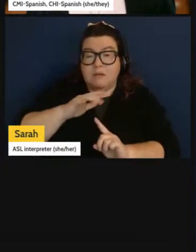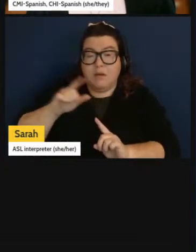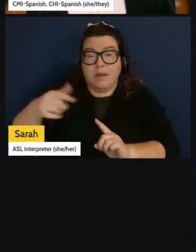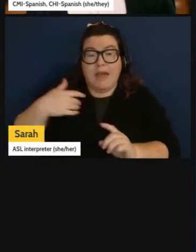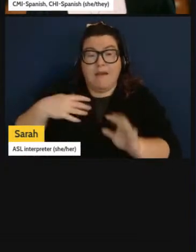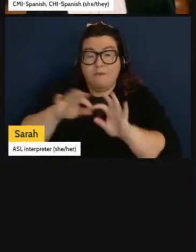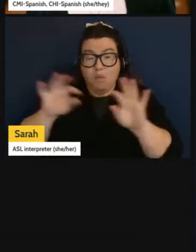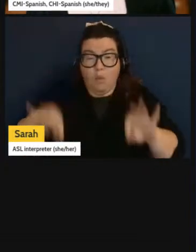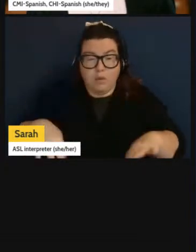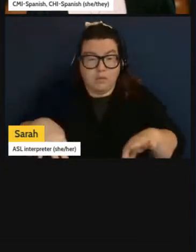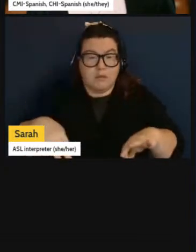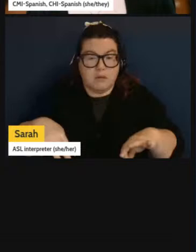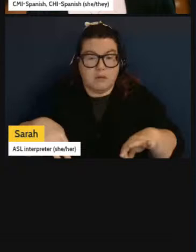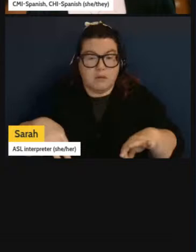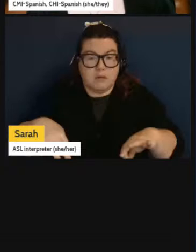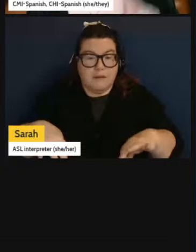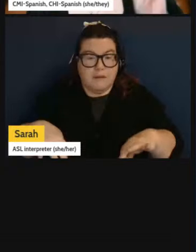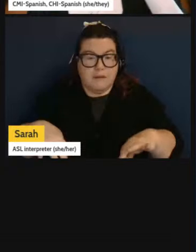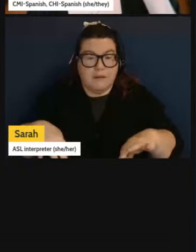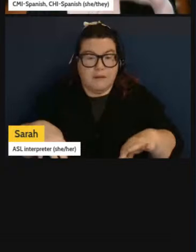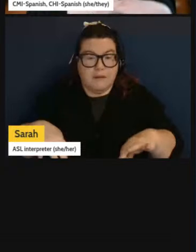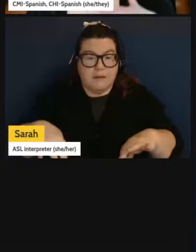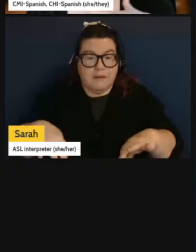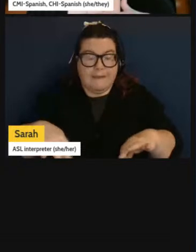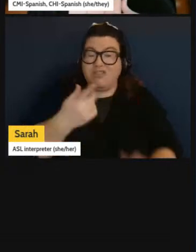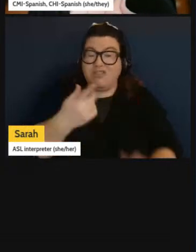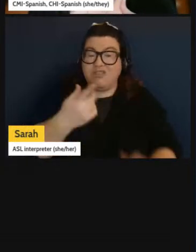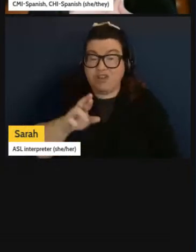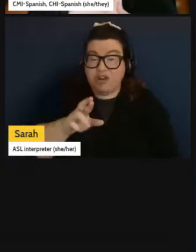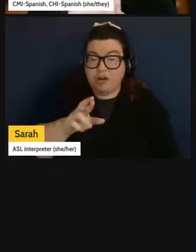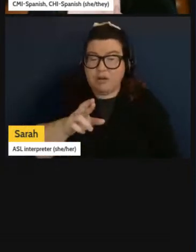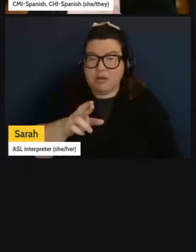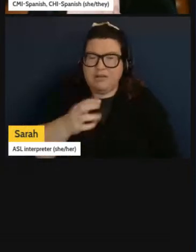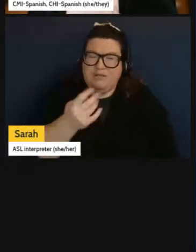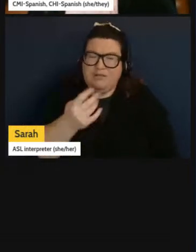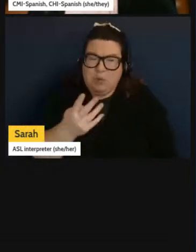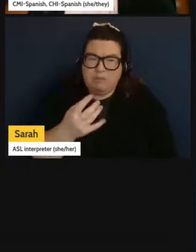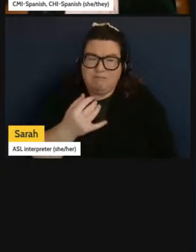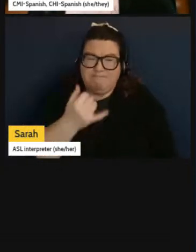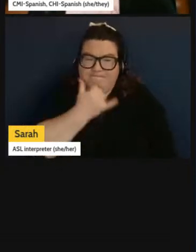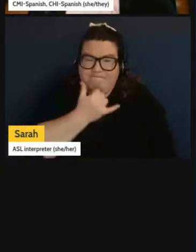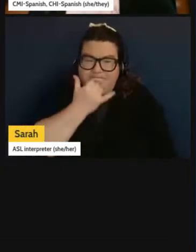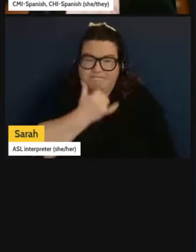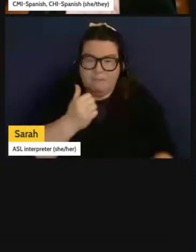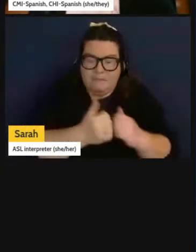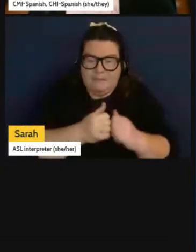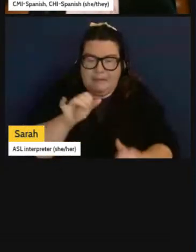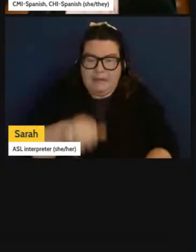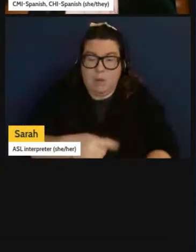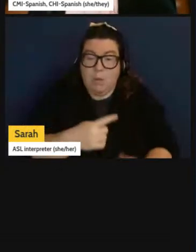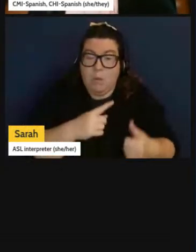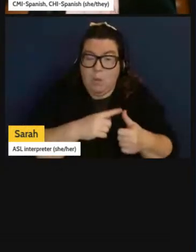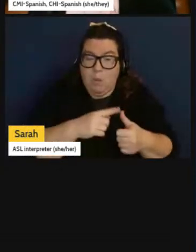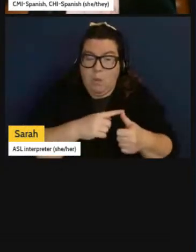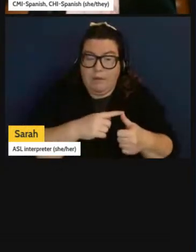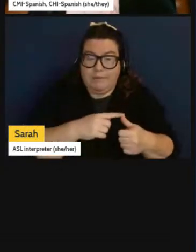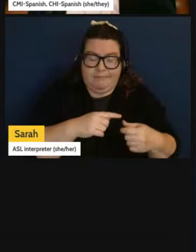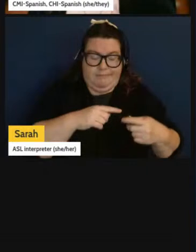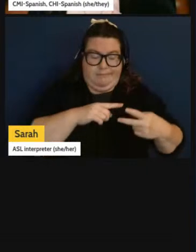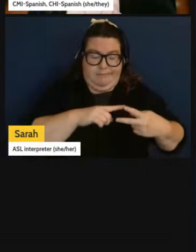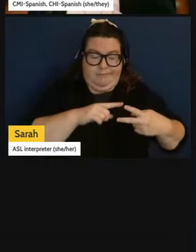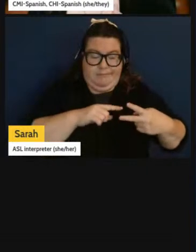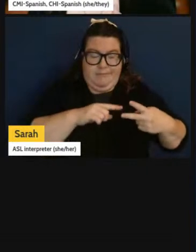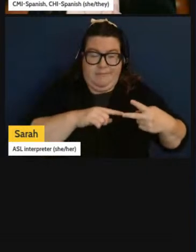forms and they'll say gender. There's a couple of things wrong with this. One, male and female are not genders,